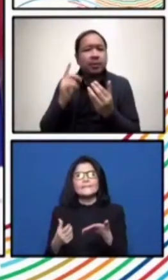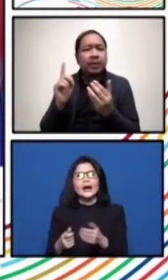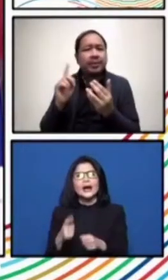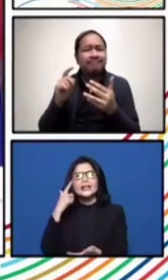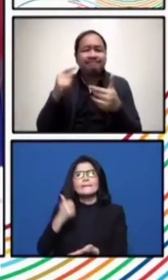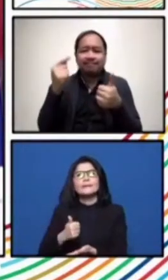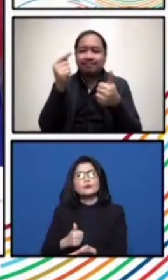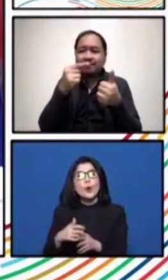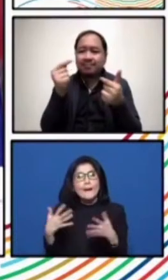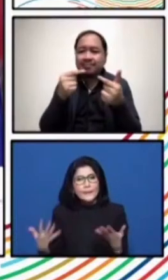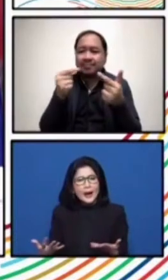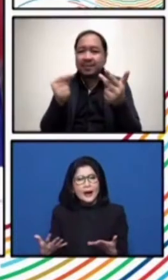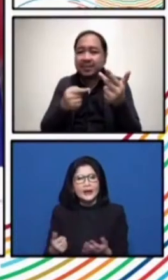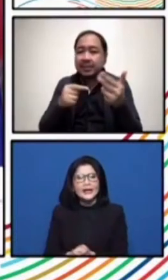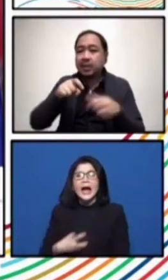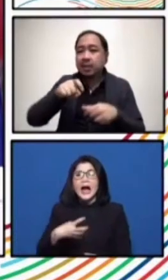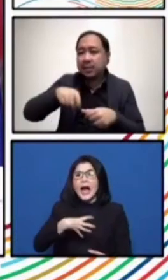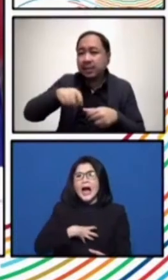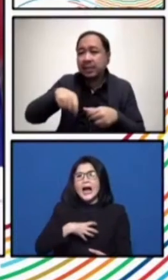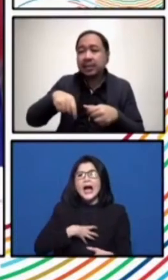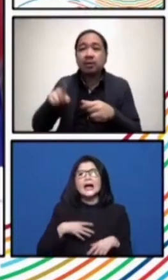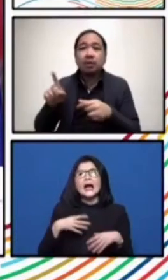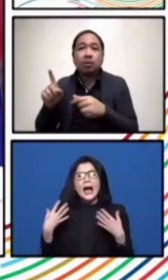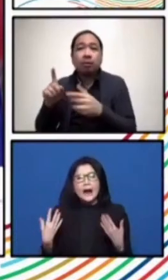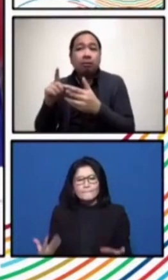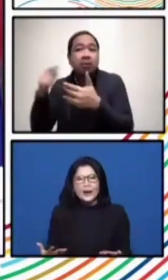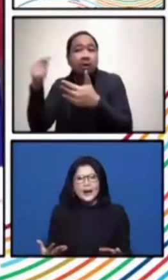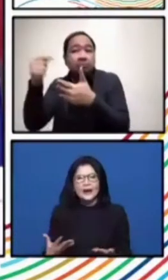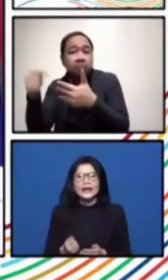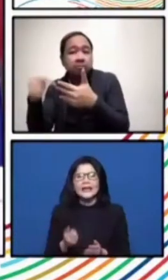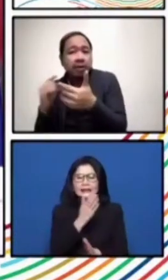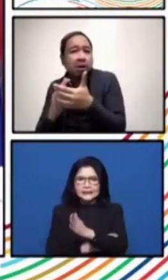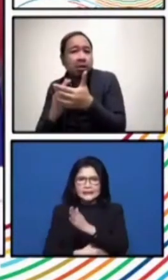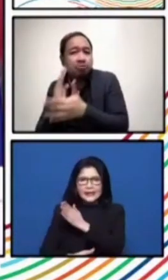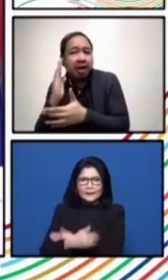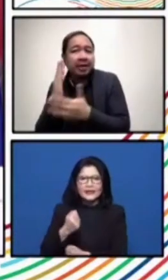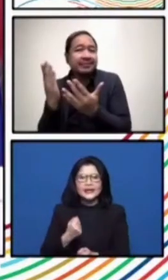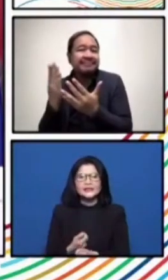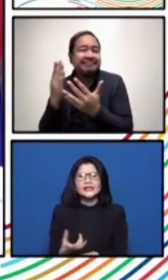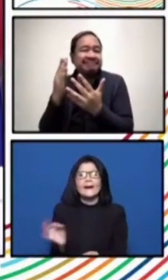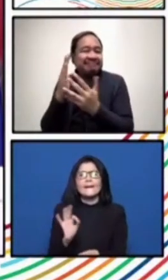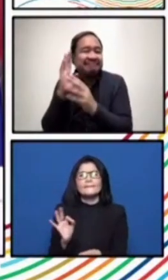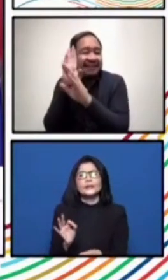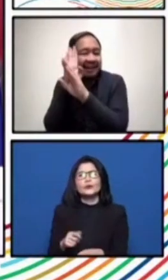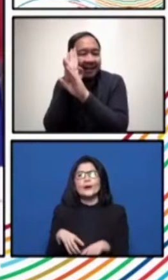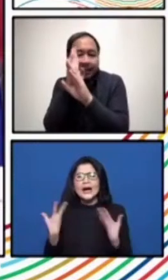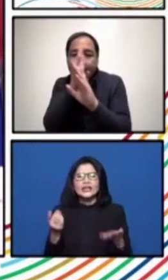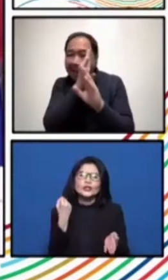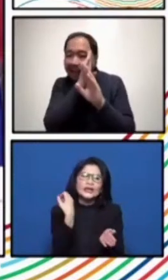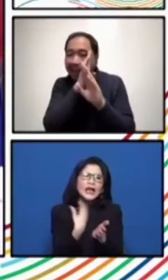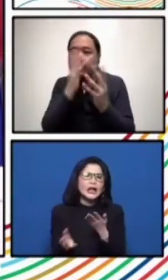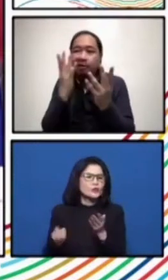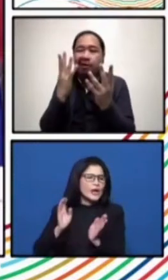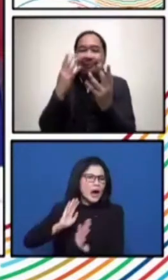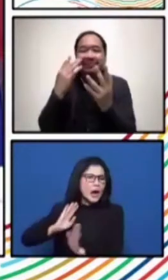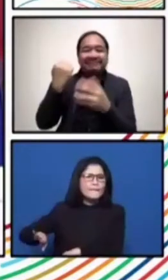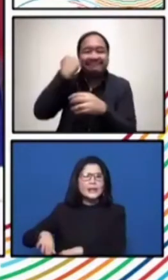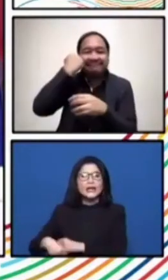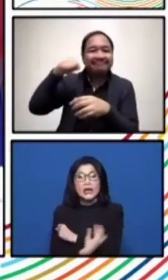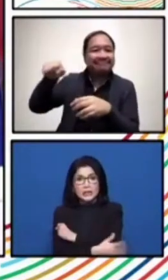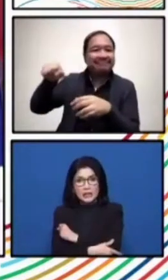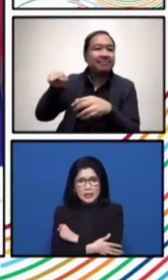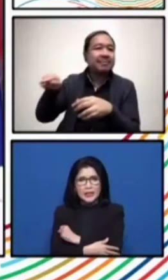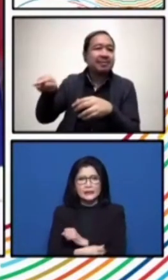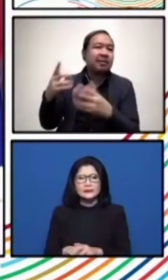are still neglected or violated by the state parties and I think that the participation of